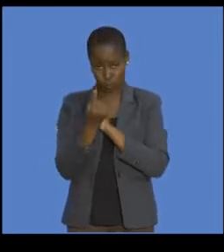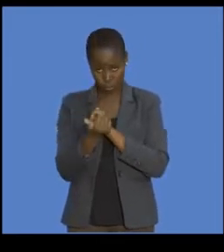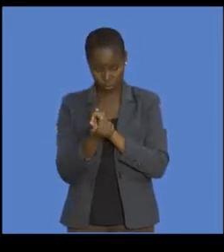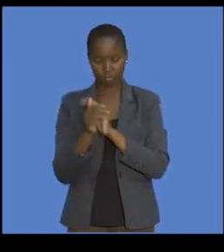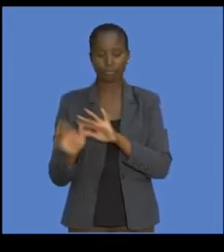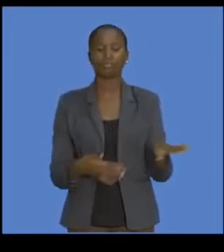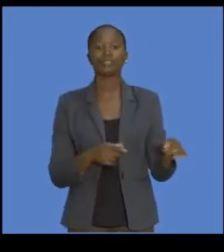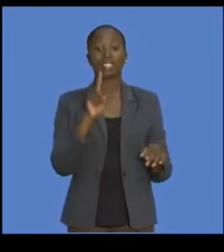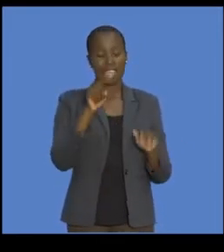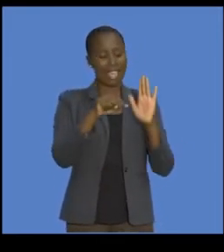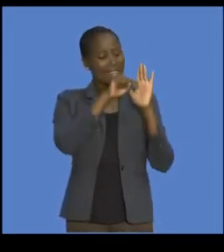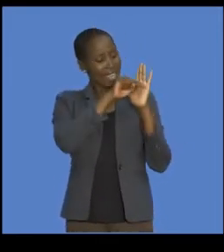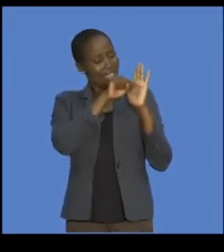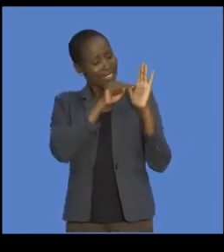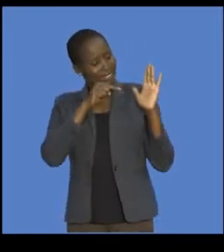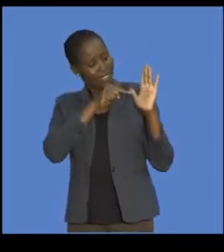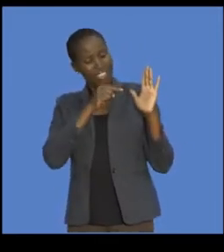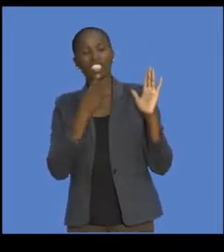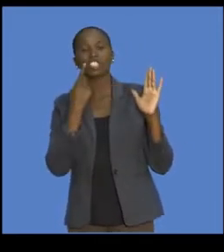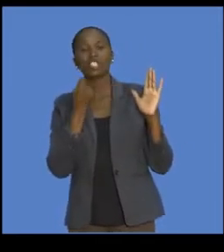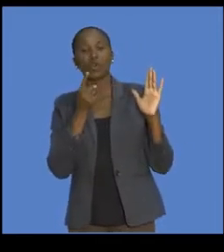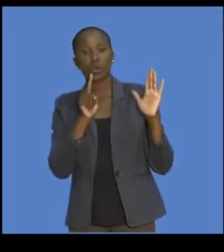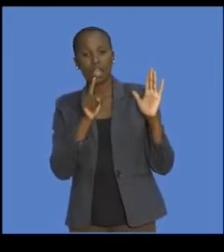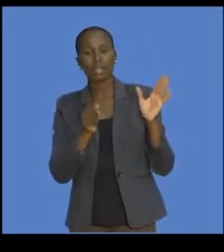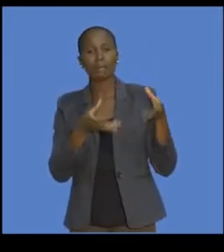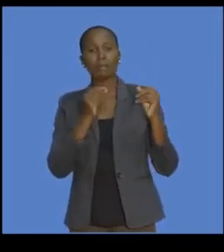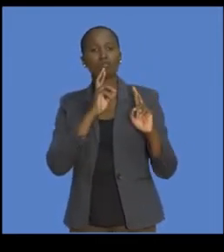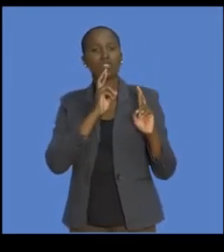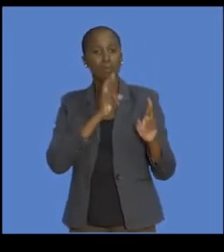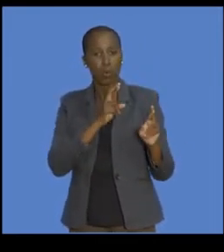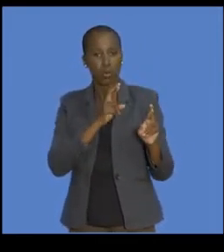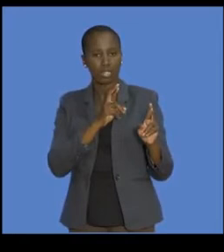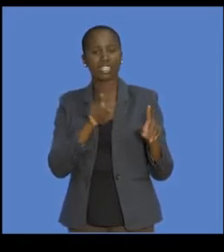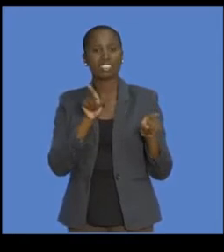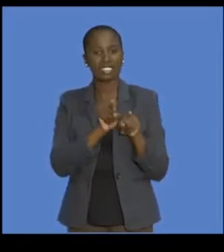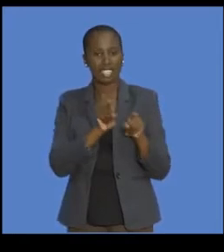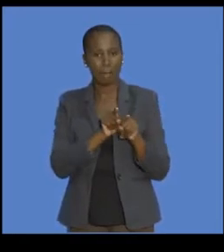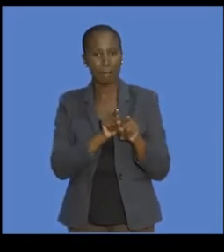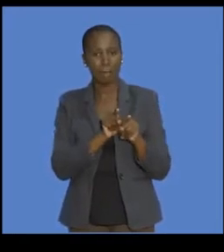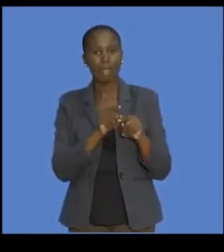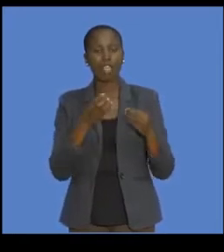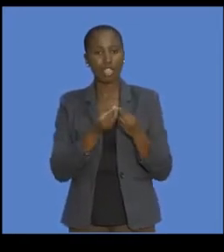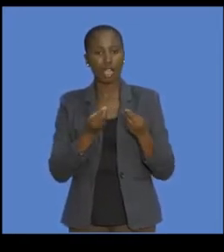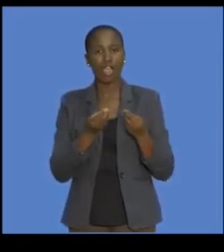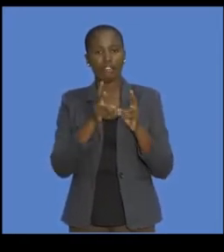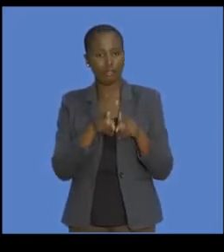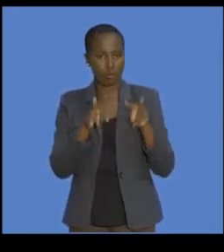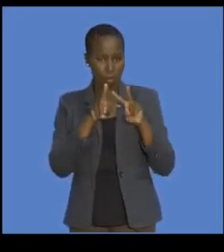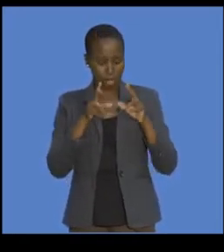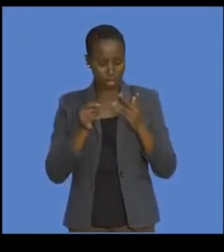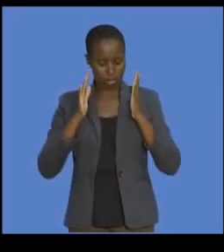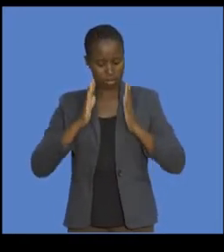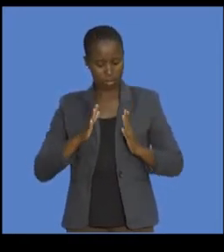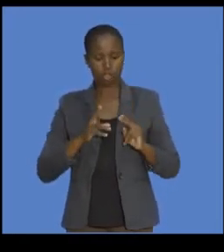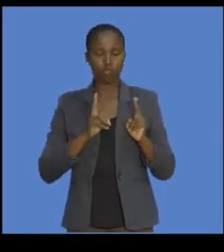to reduce an excessive response and keep a variable within the normal range. An example of this would